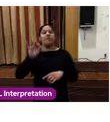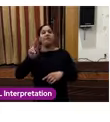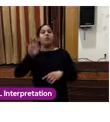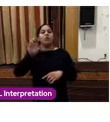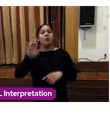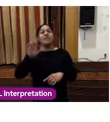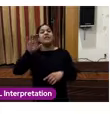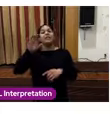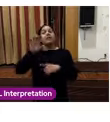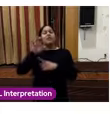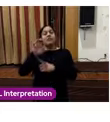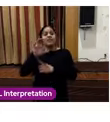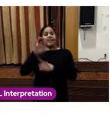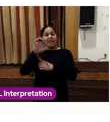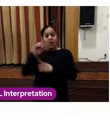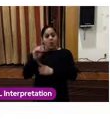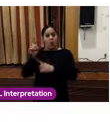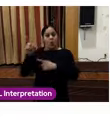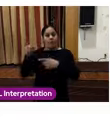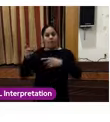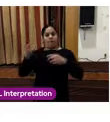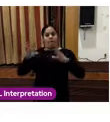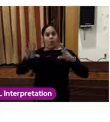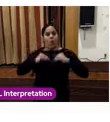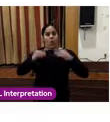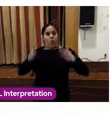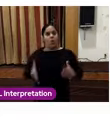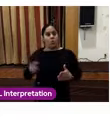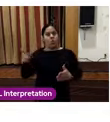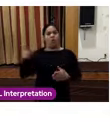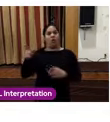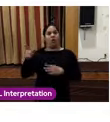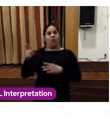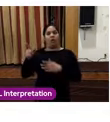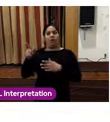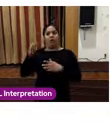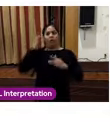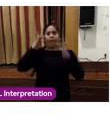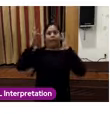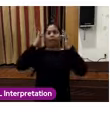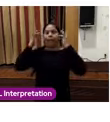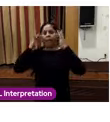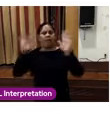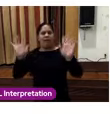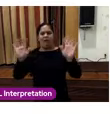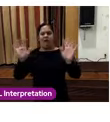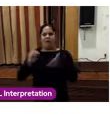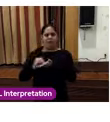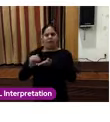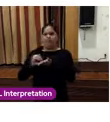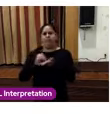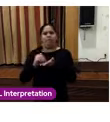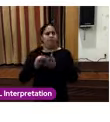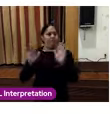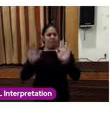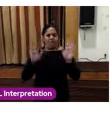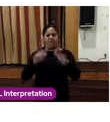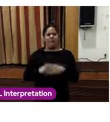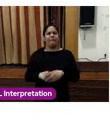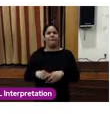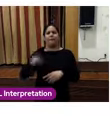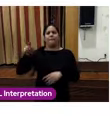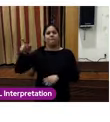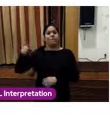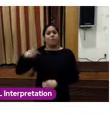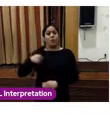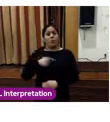sure that they stop, you know, running with these excuses. This idea that we need to reopen the Keystone XL pipeline, all this other